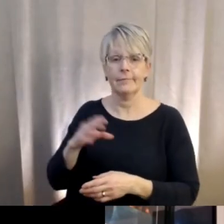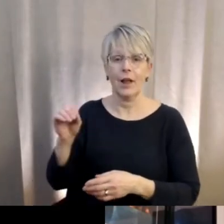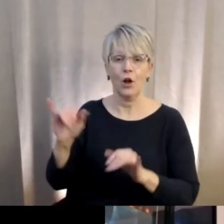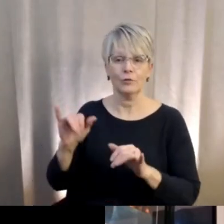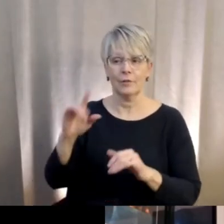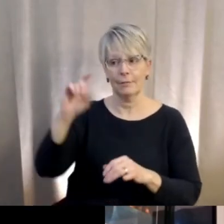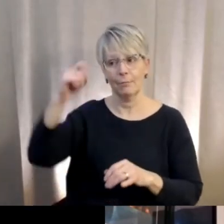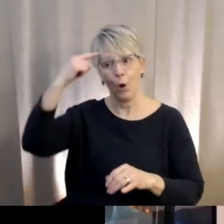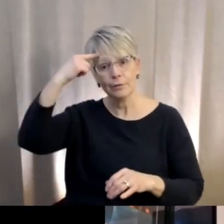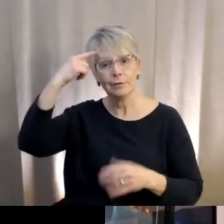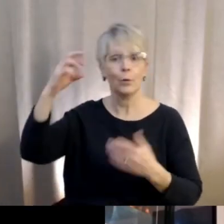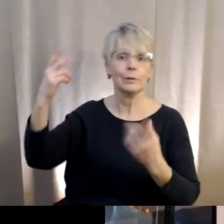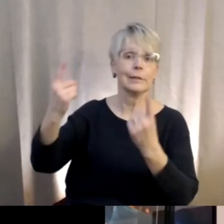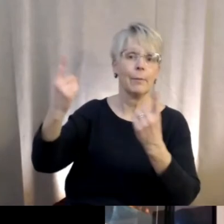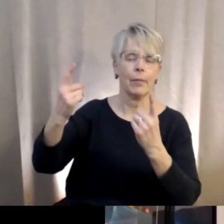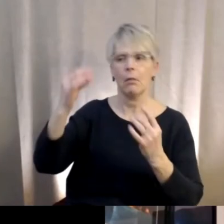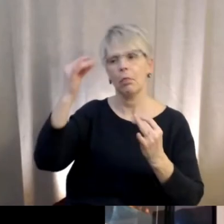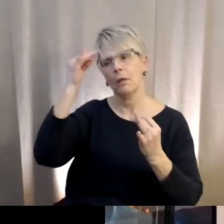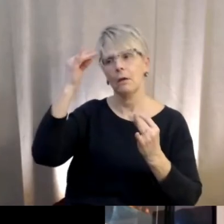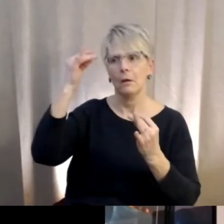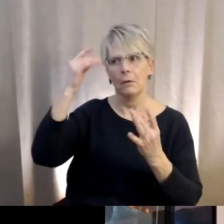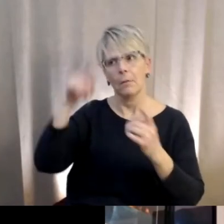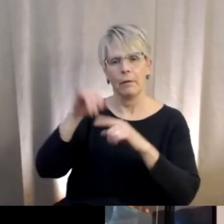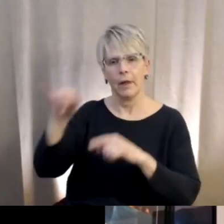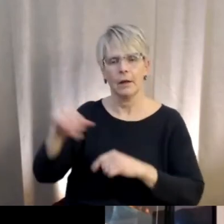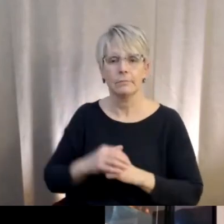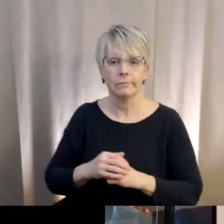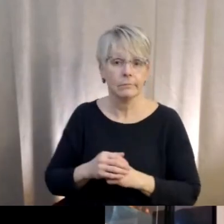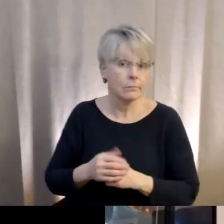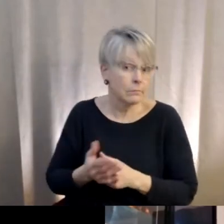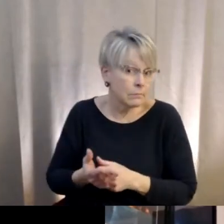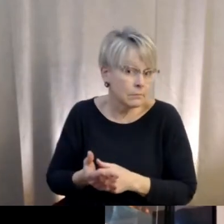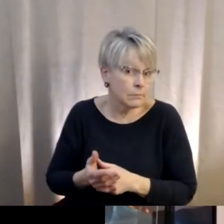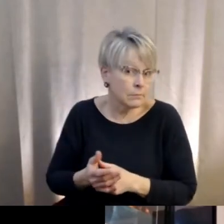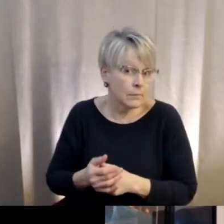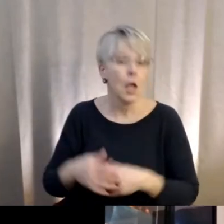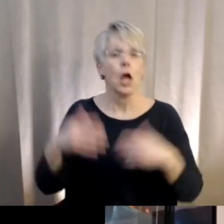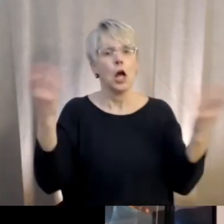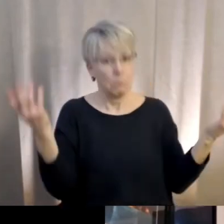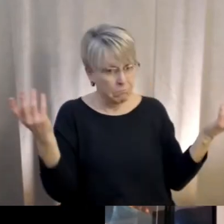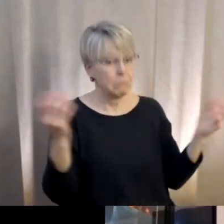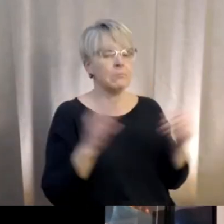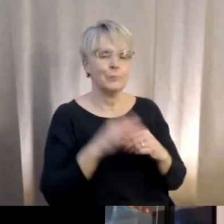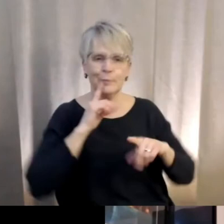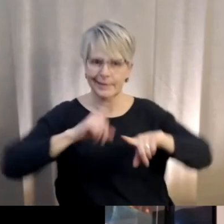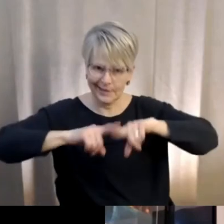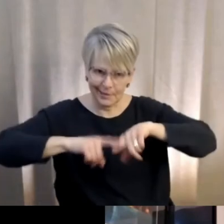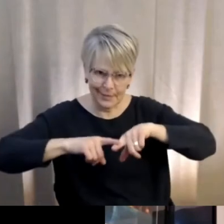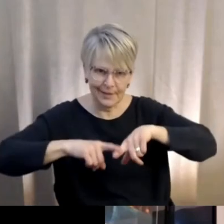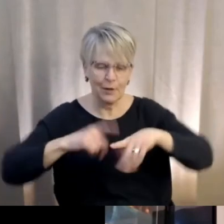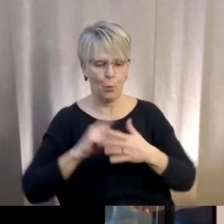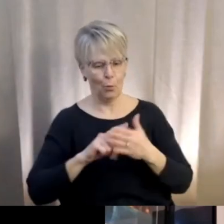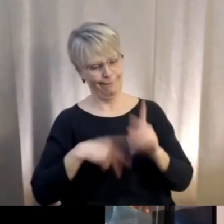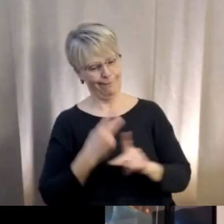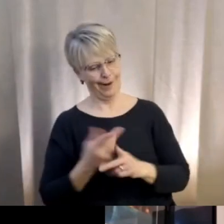bosses or employees that might be thinking in those terms. Yeah. So once again, it's relative to the type of service